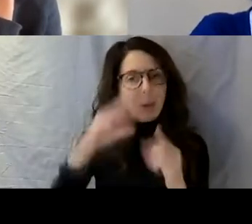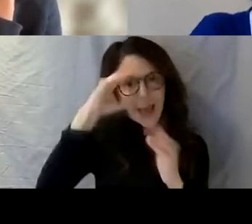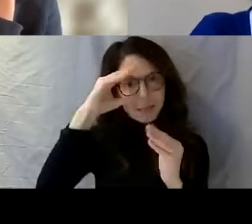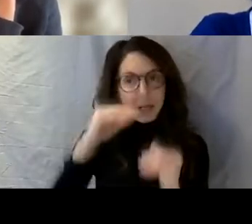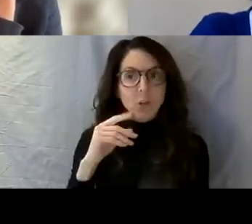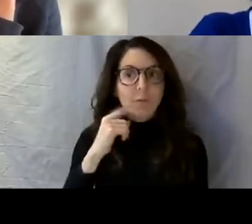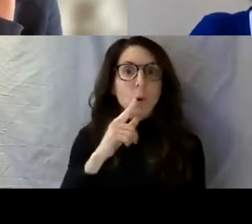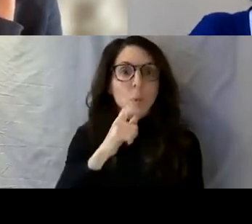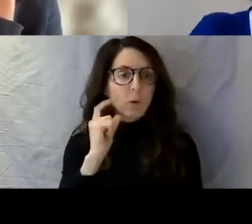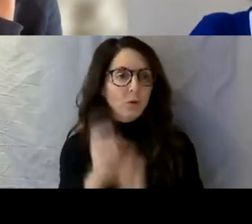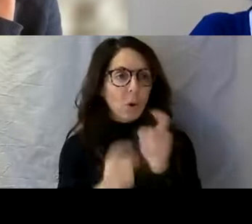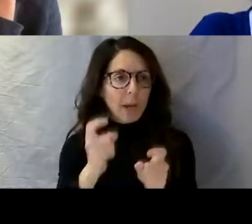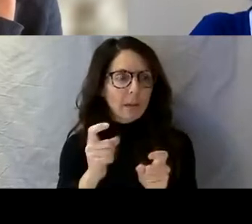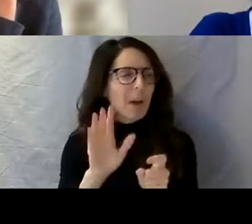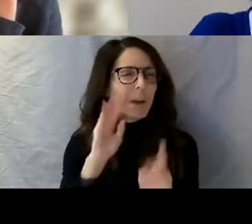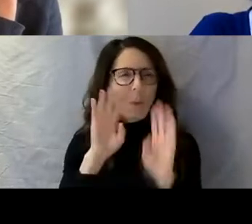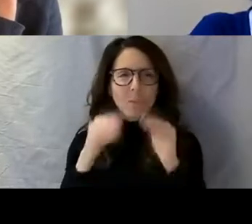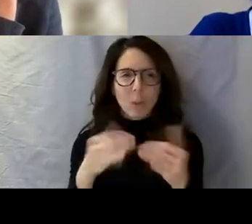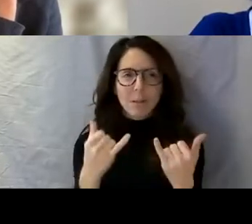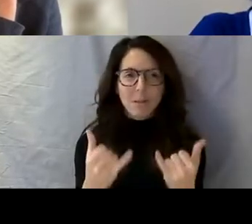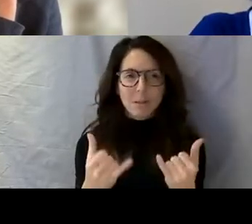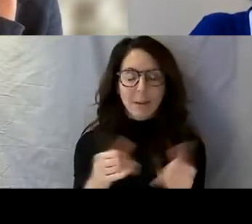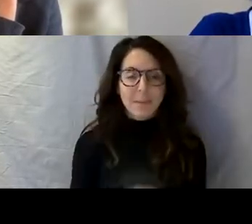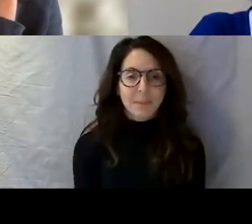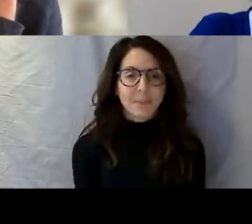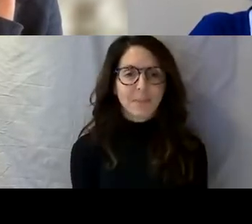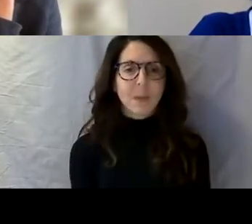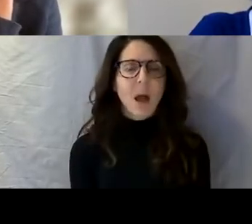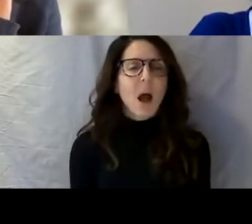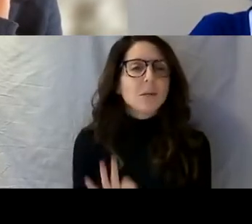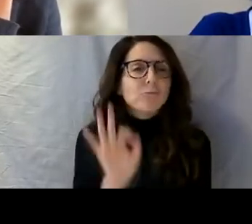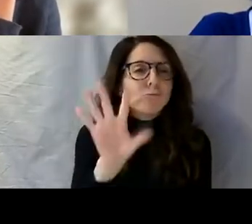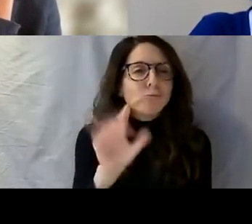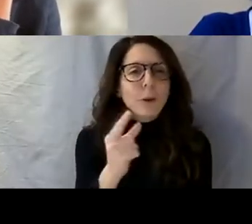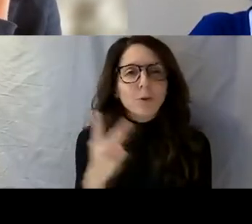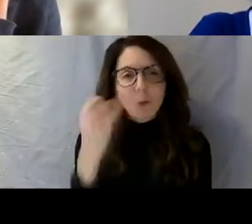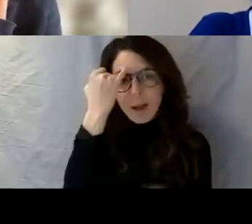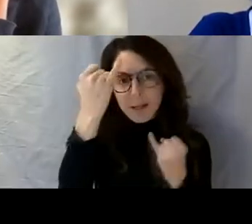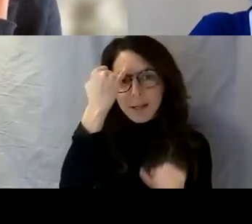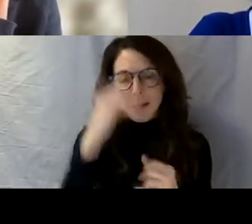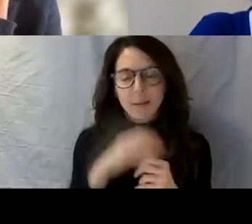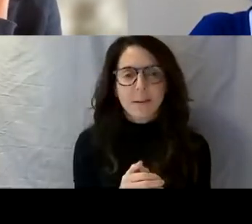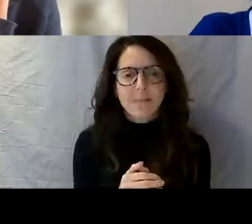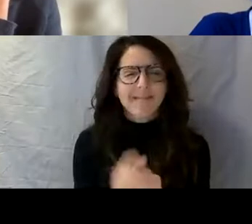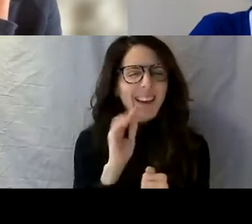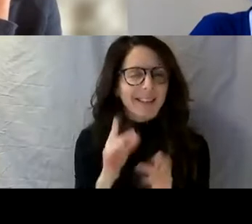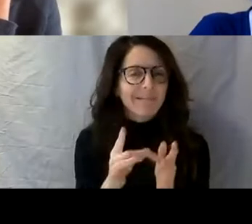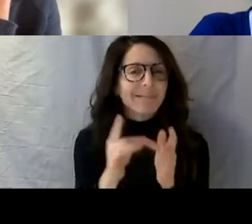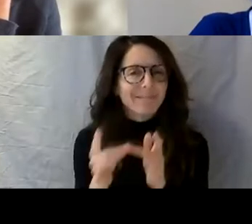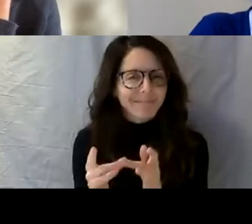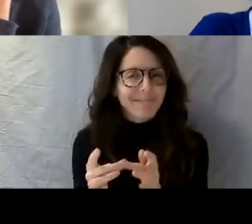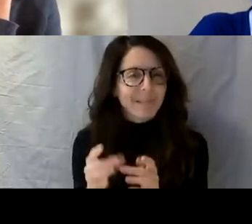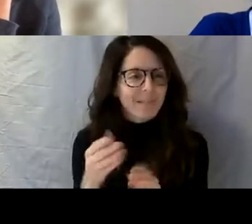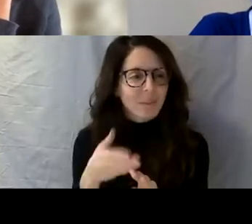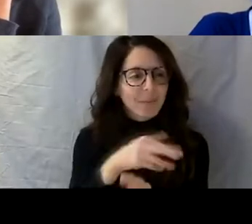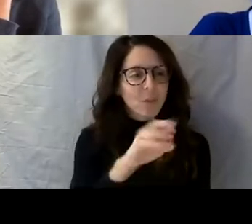donors. I wanted to just throw a couple of ideas on the table, which I think follow on from what Regine said as